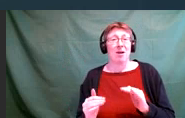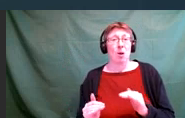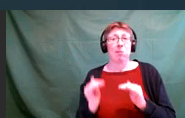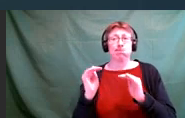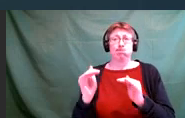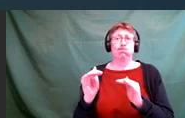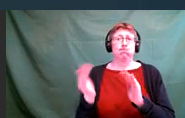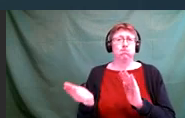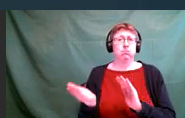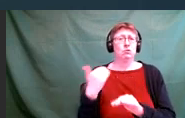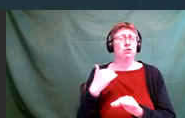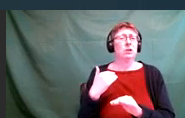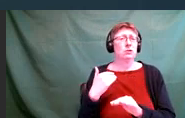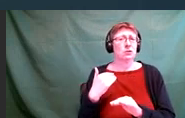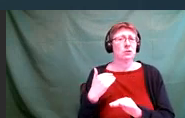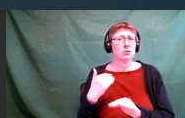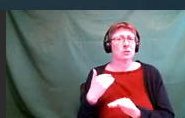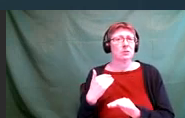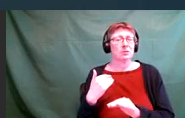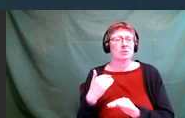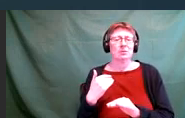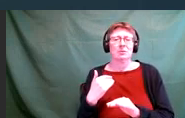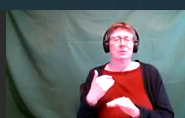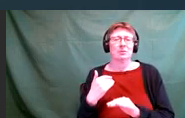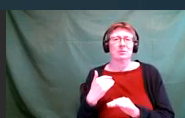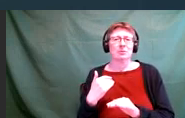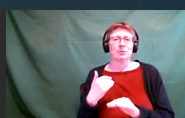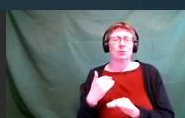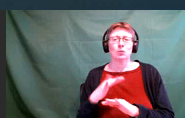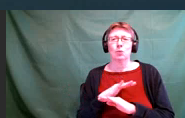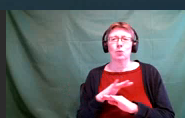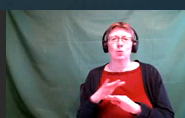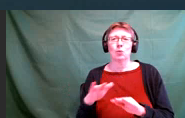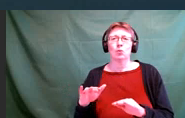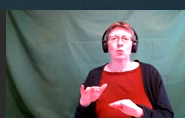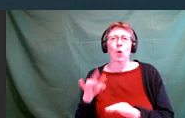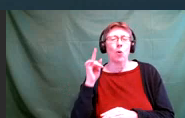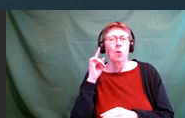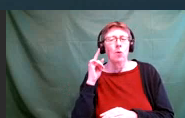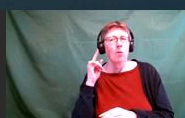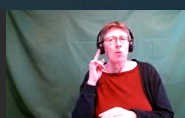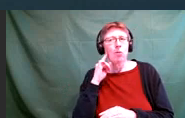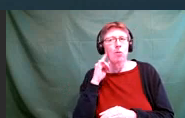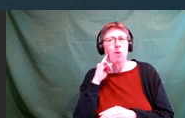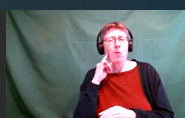returns, were not what the investors thought they were.